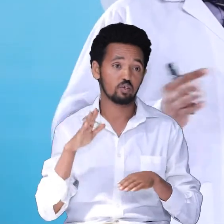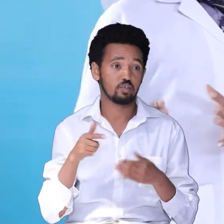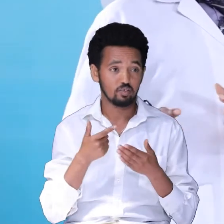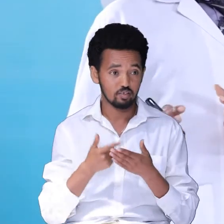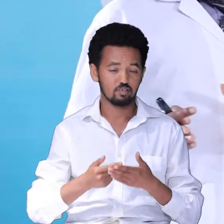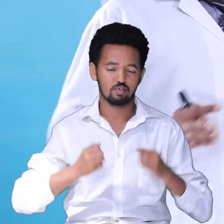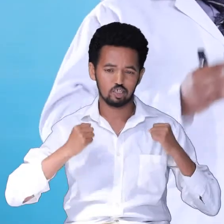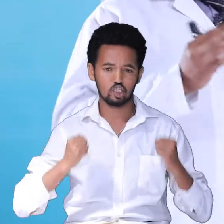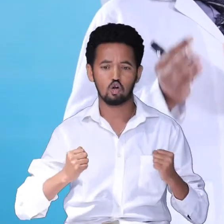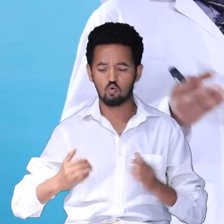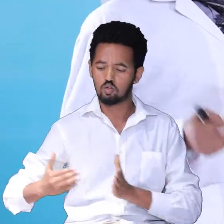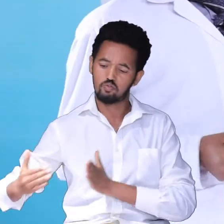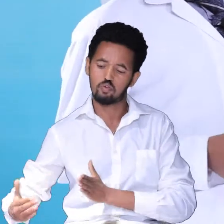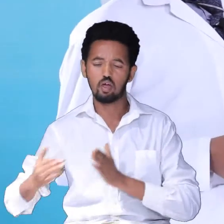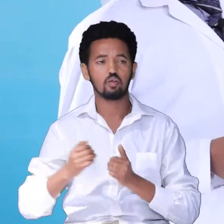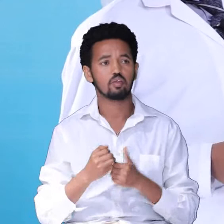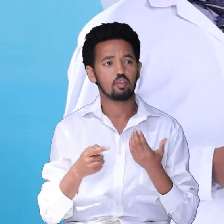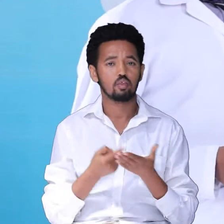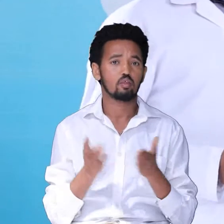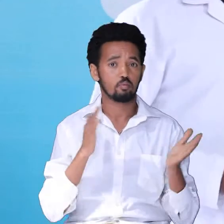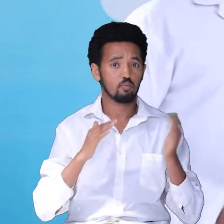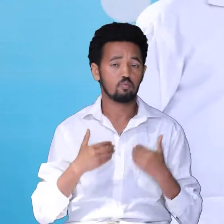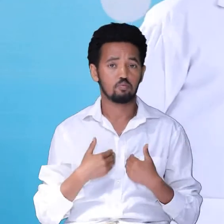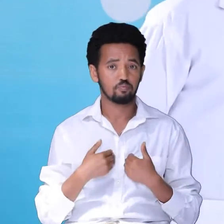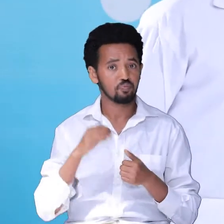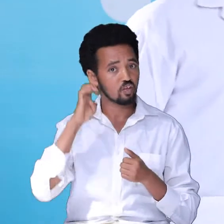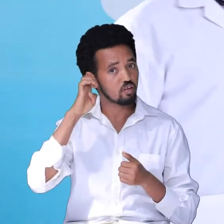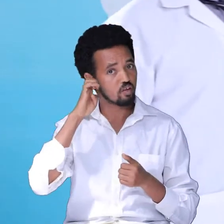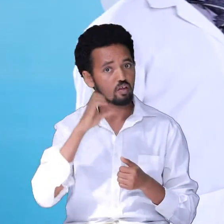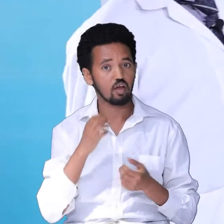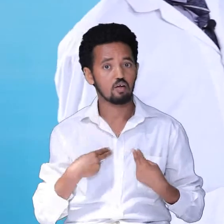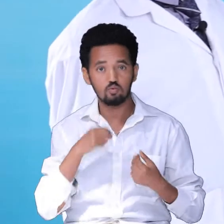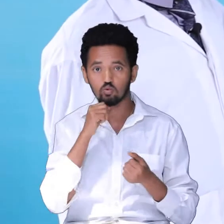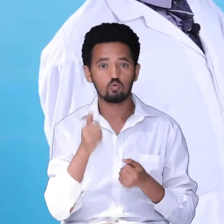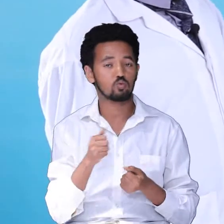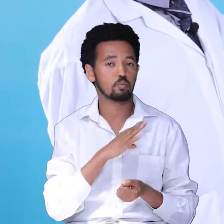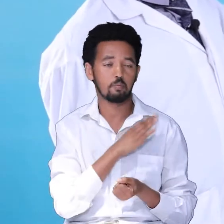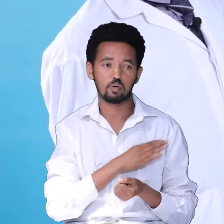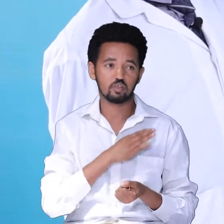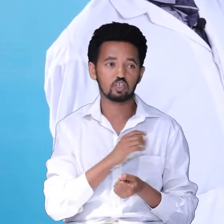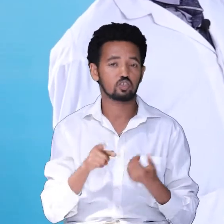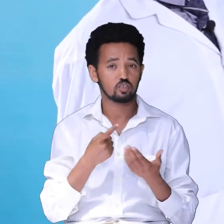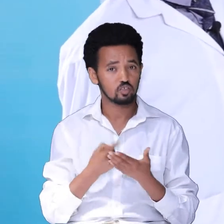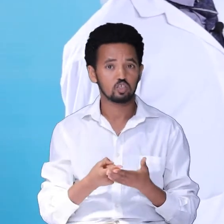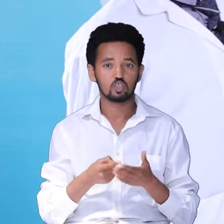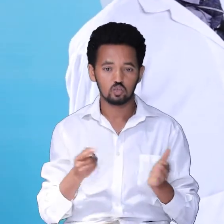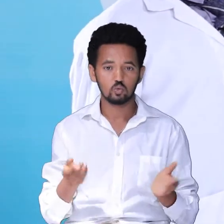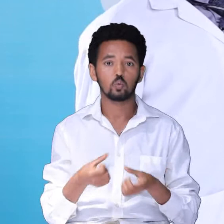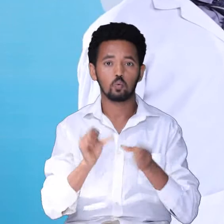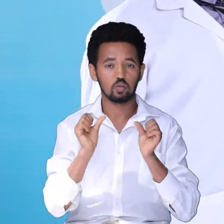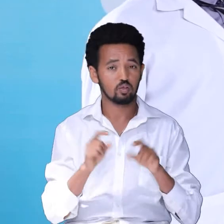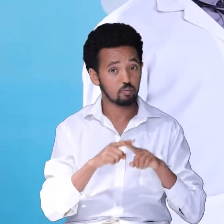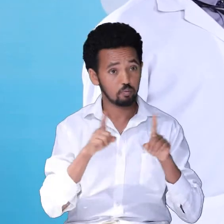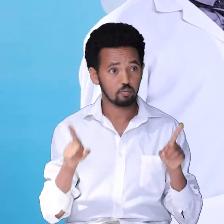strong side, Napoleon had their own problems. He had not only British Army and Navy to continue with, but